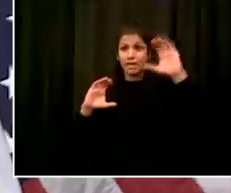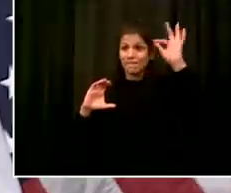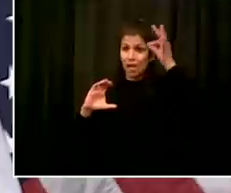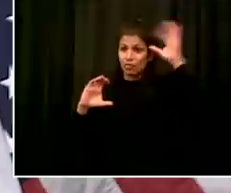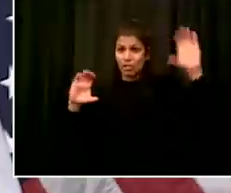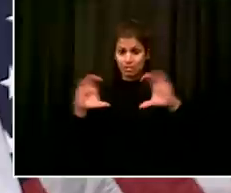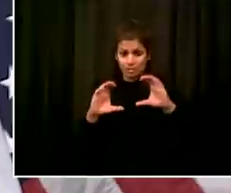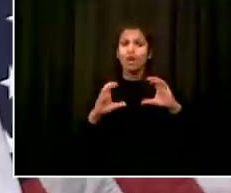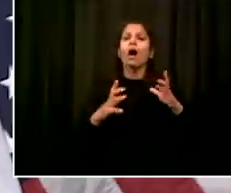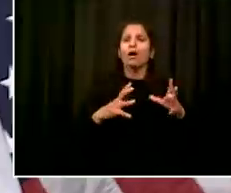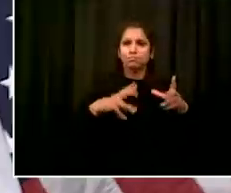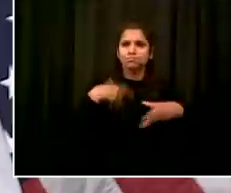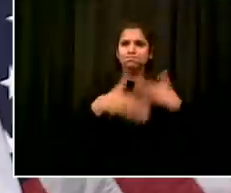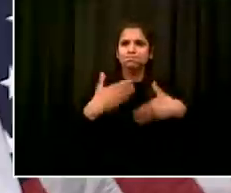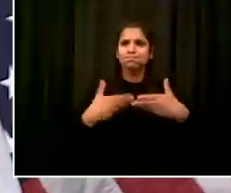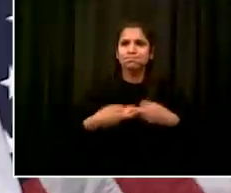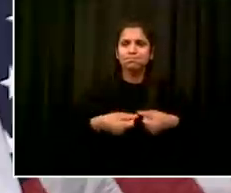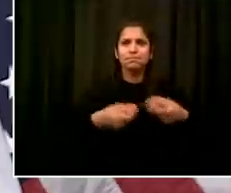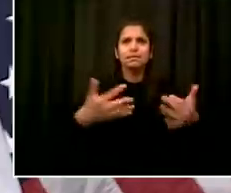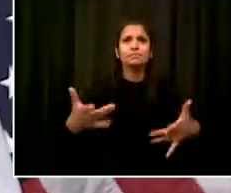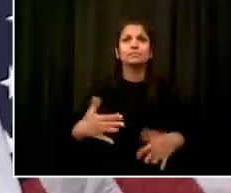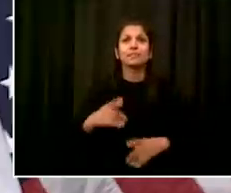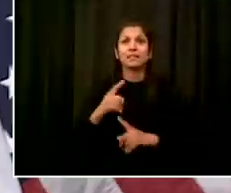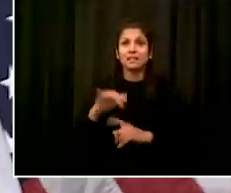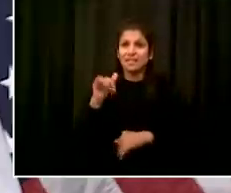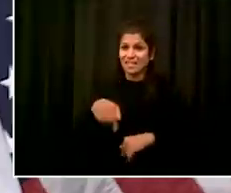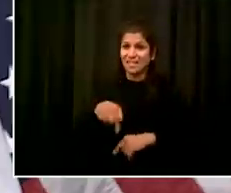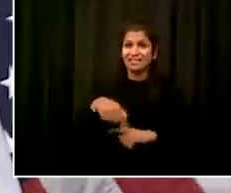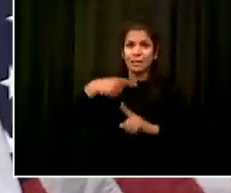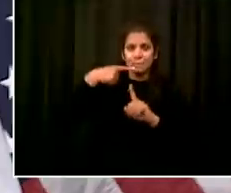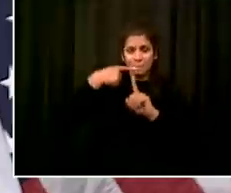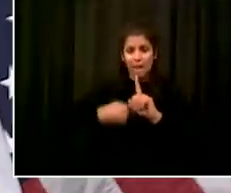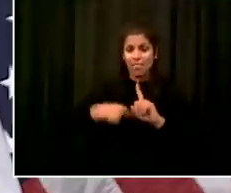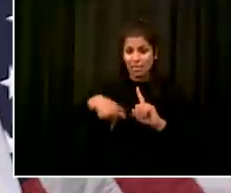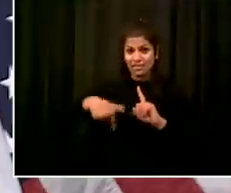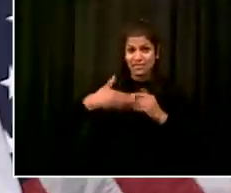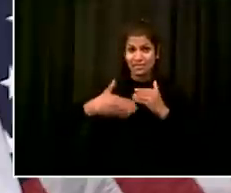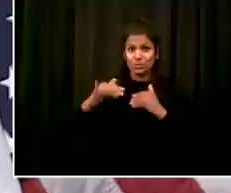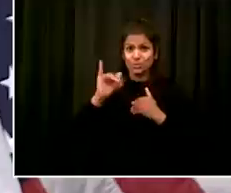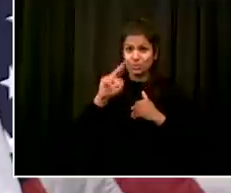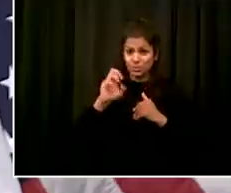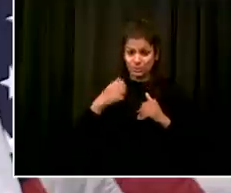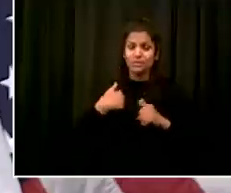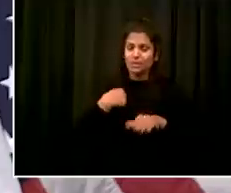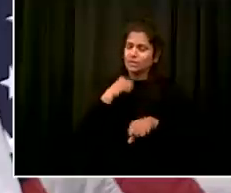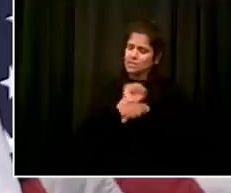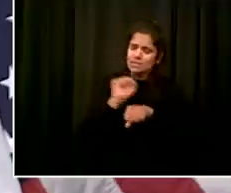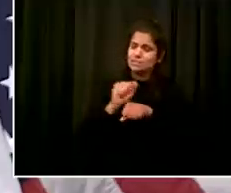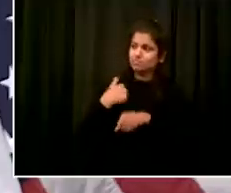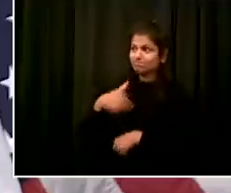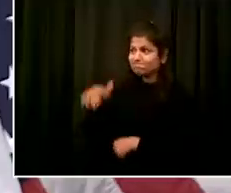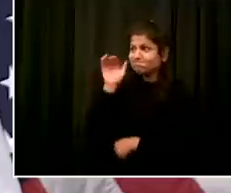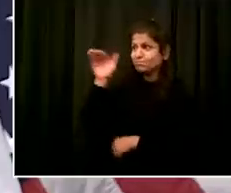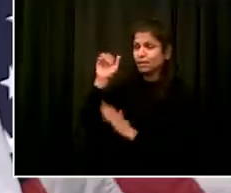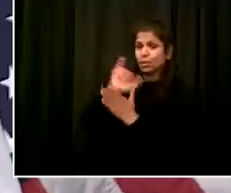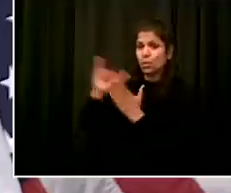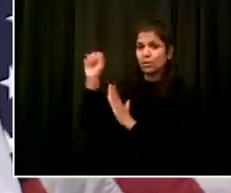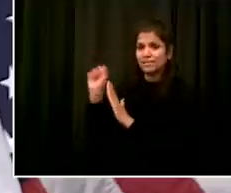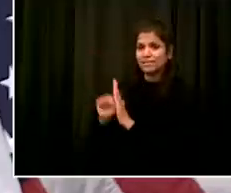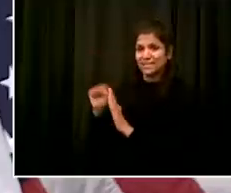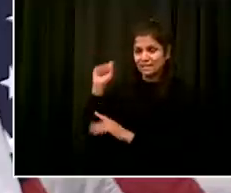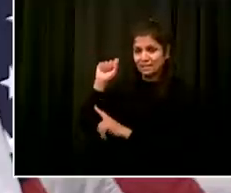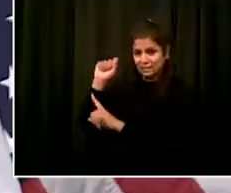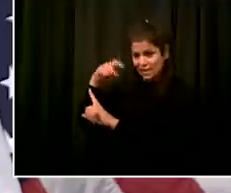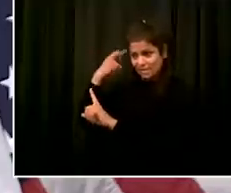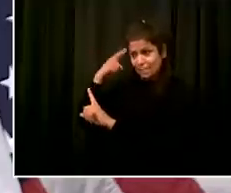in a horrible, horrible situation where we're going to be having to cut back city government across the board. And that's not going to help anyone.